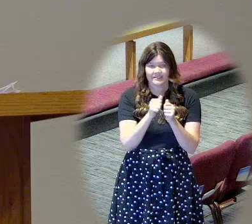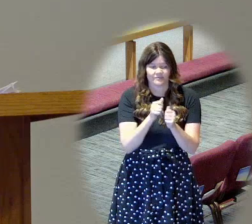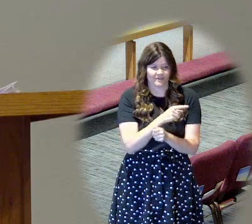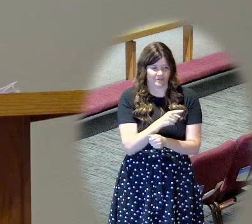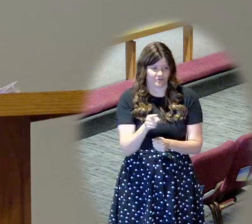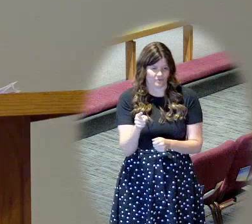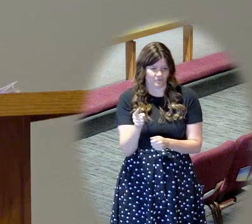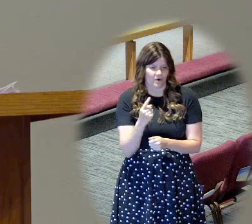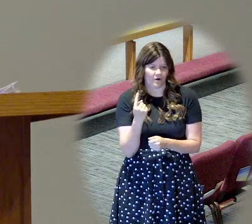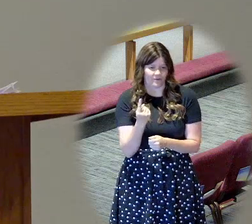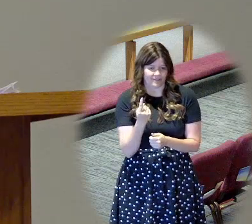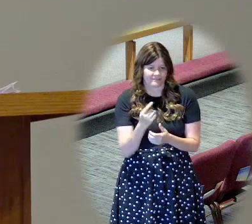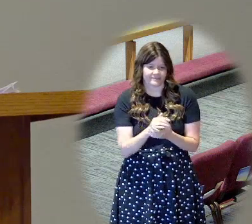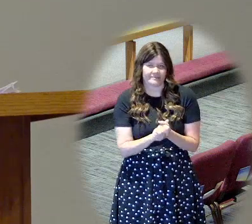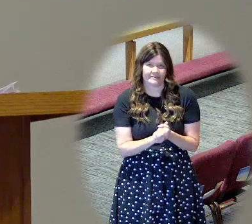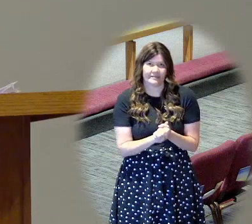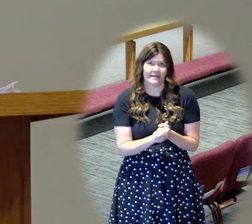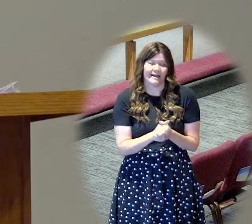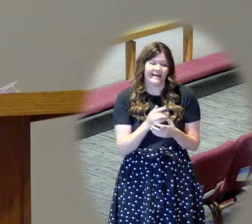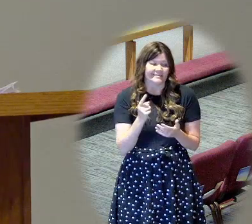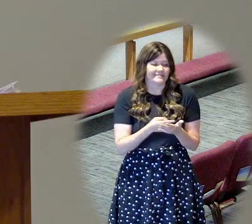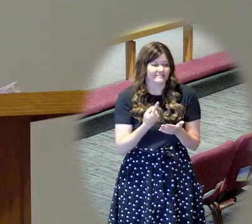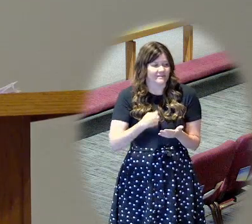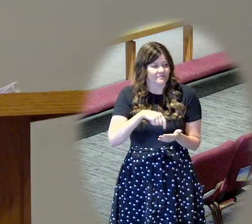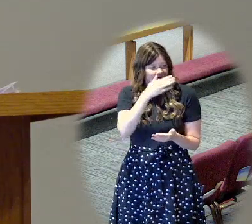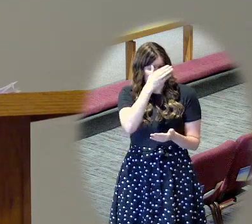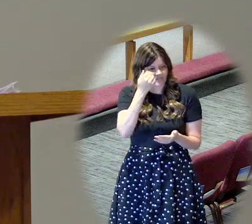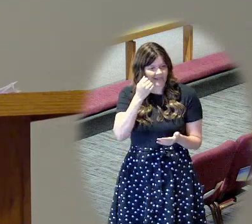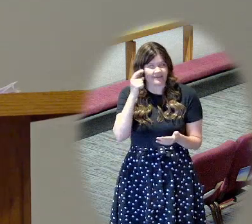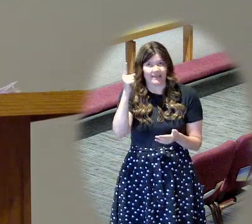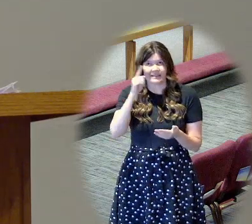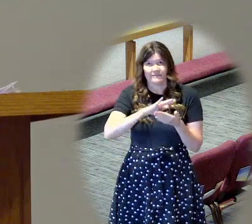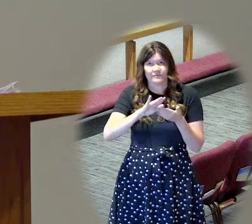Although we sometimes forget that we are forgiven,